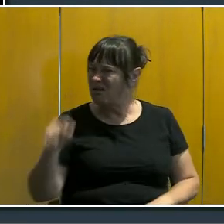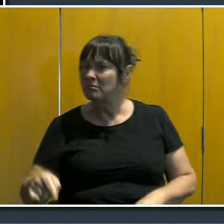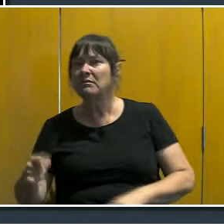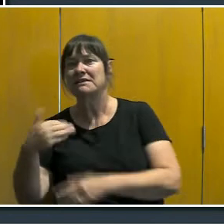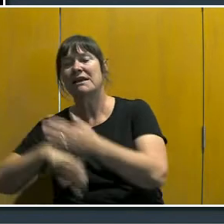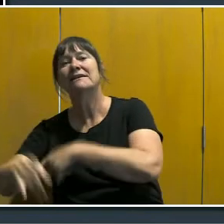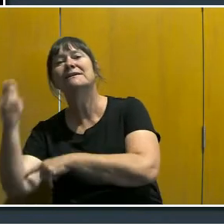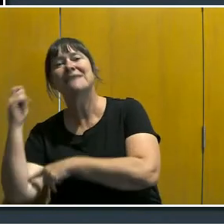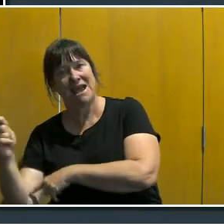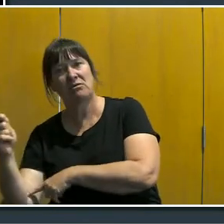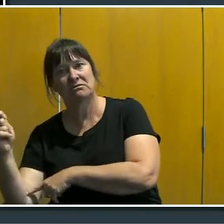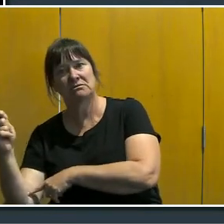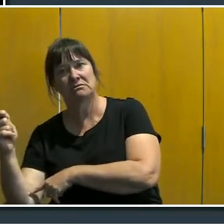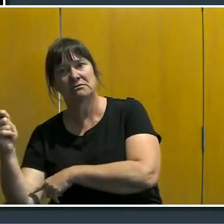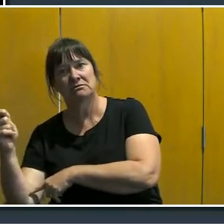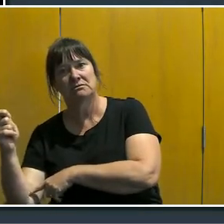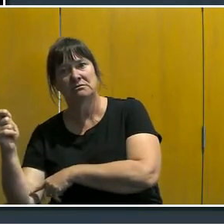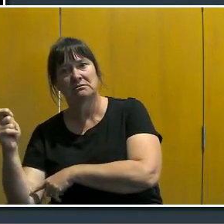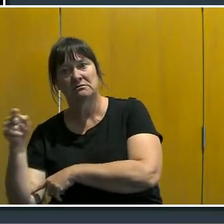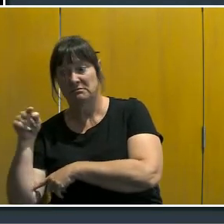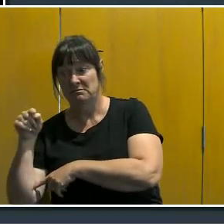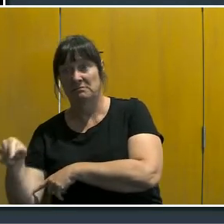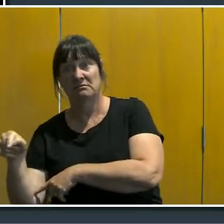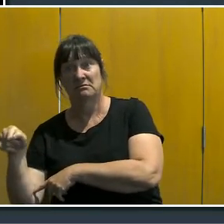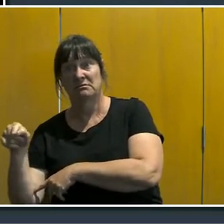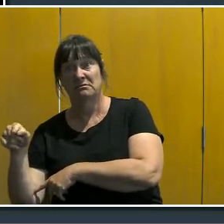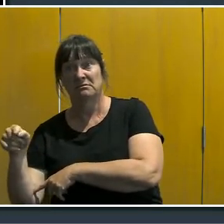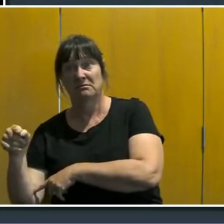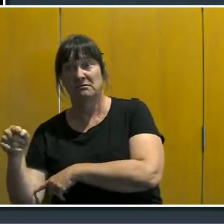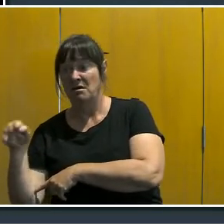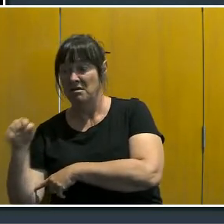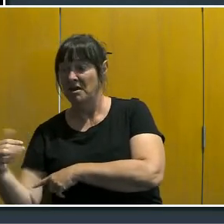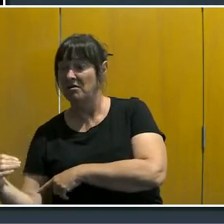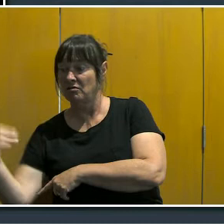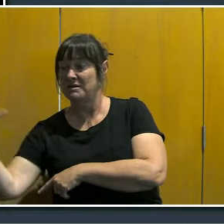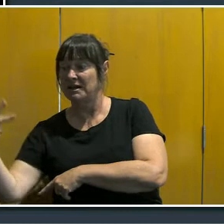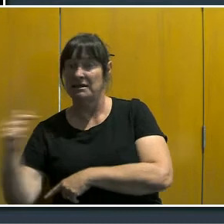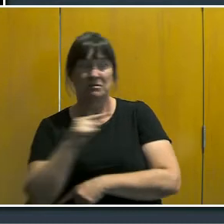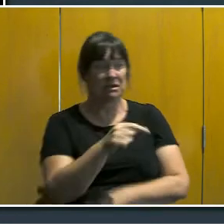inconsistent when rural ratepayers also use their services and their rates will increase by 18%.